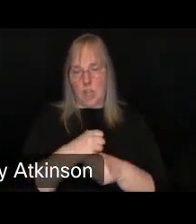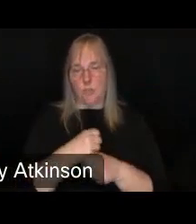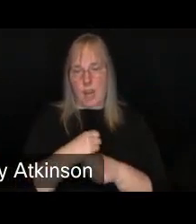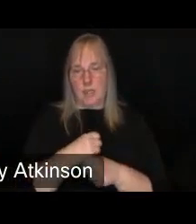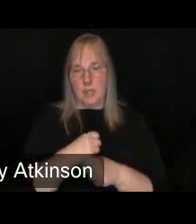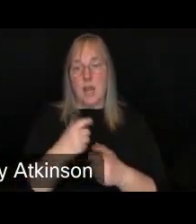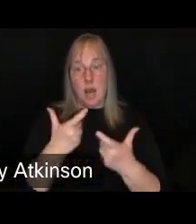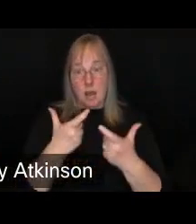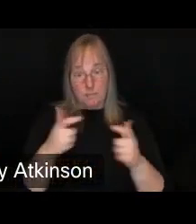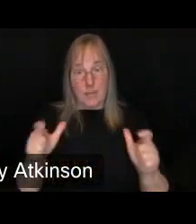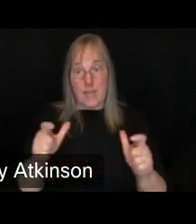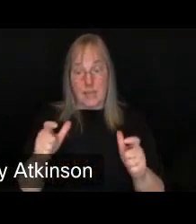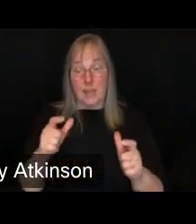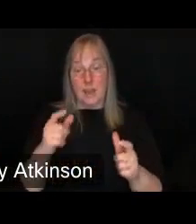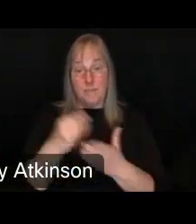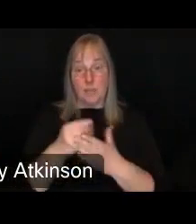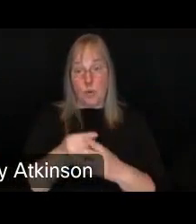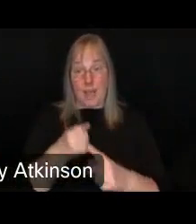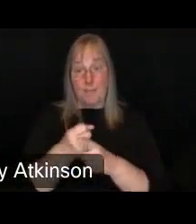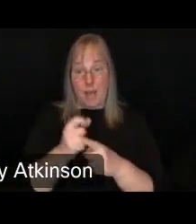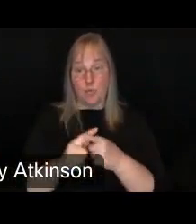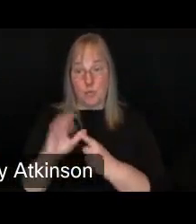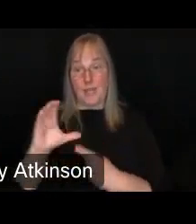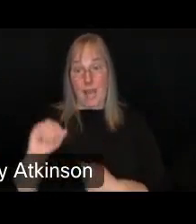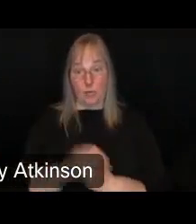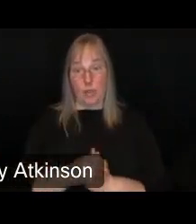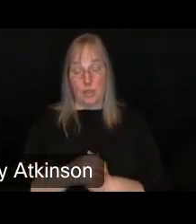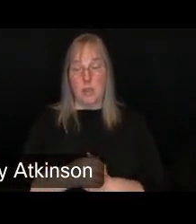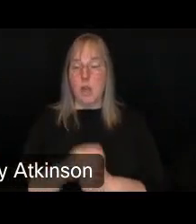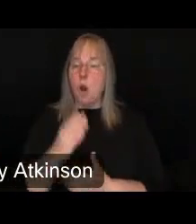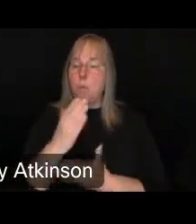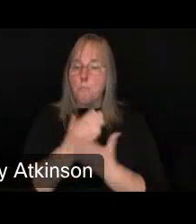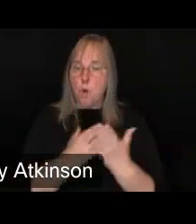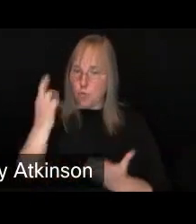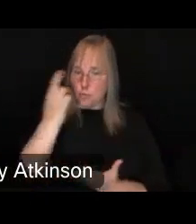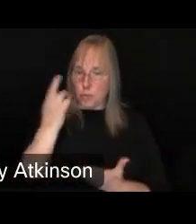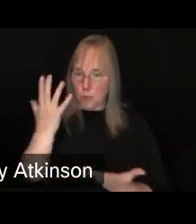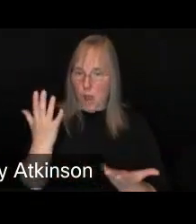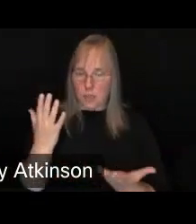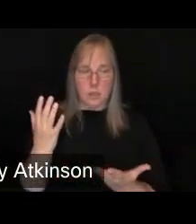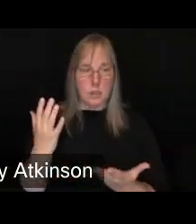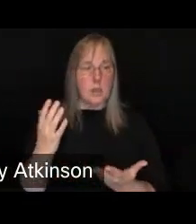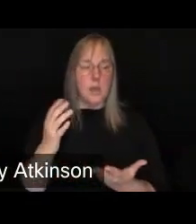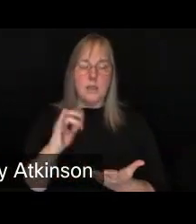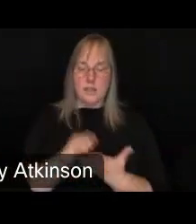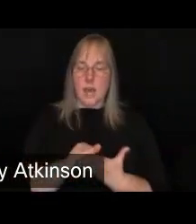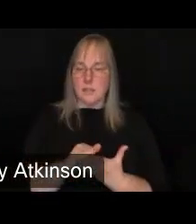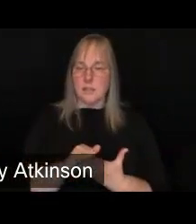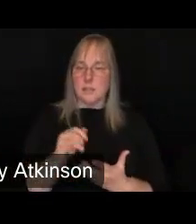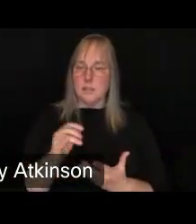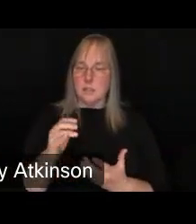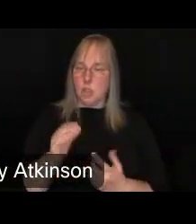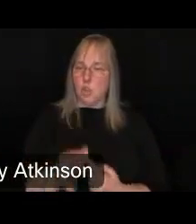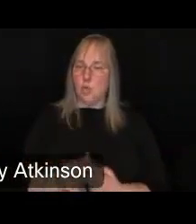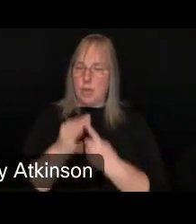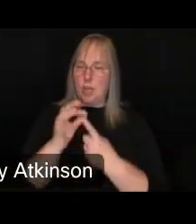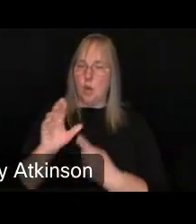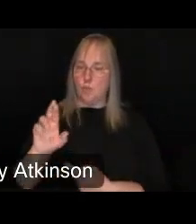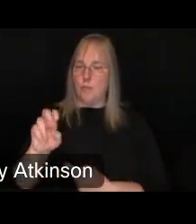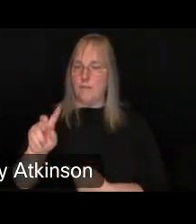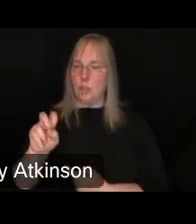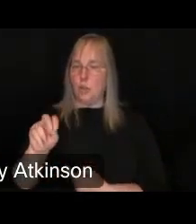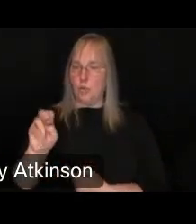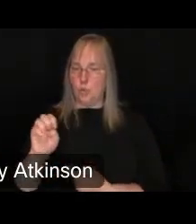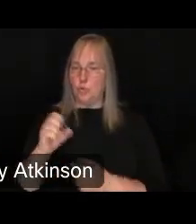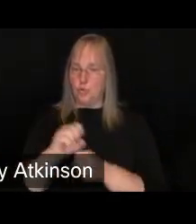county. And it's partly attributed to the kind of unique revenue structure in Maryland,